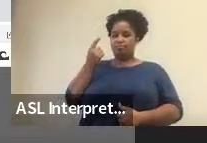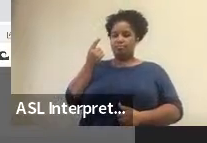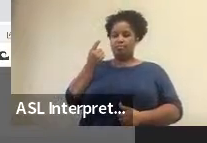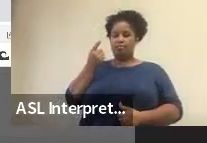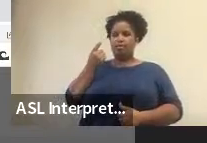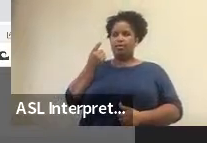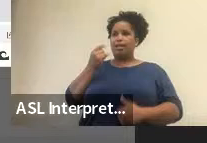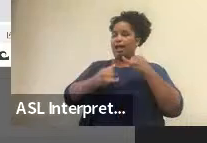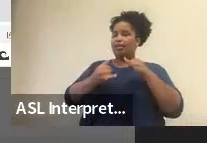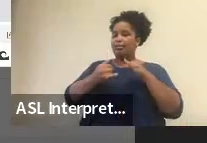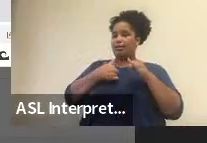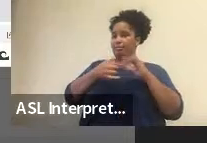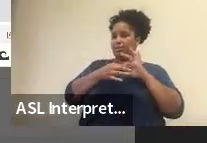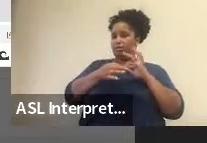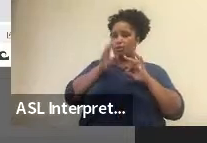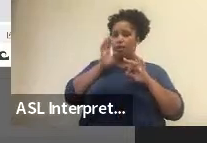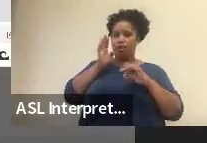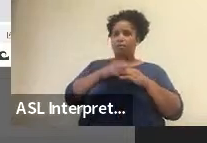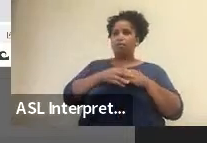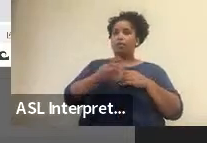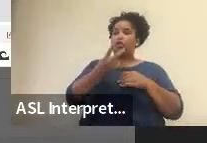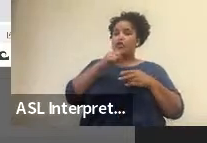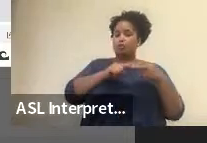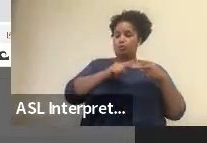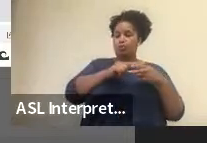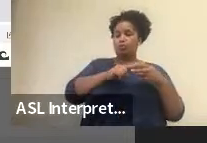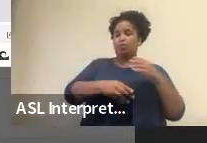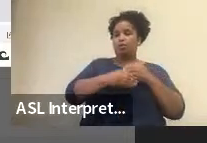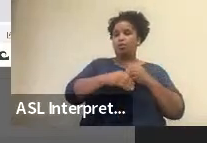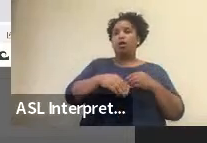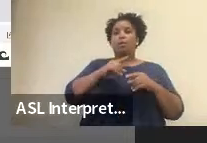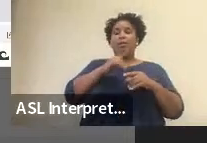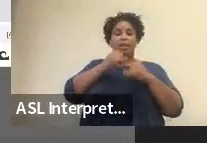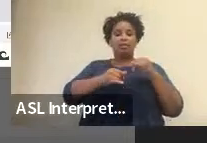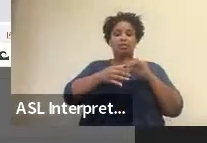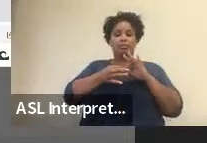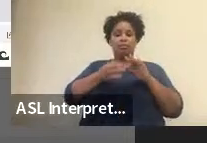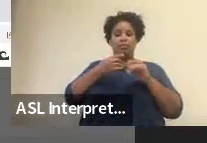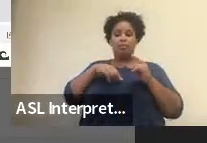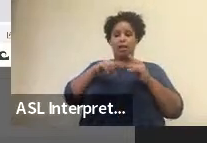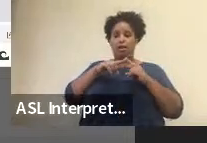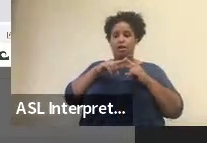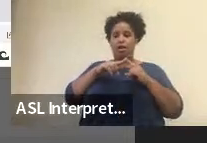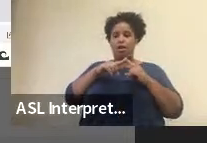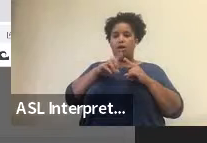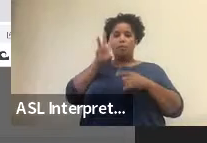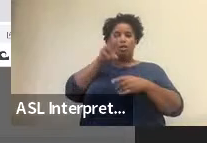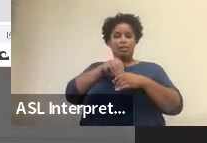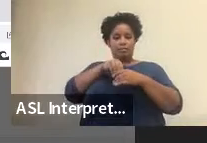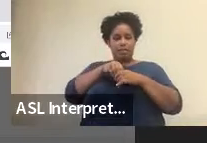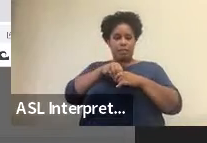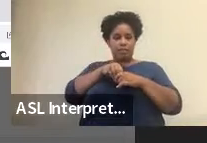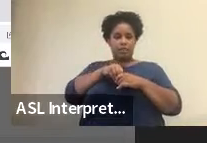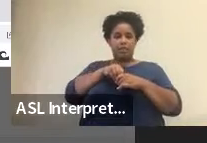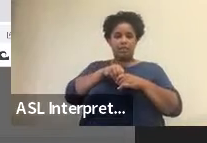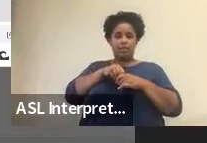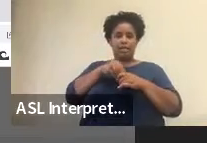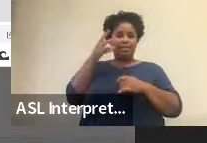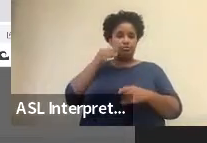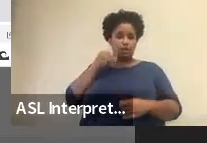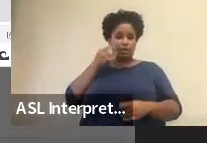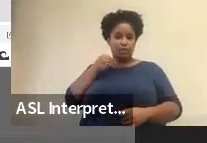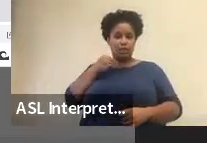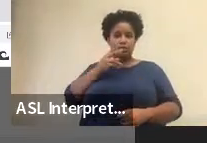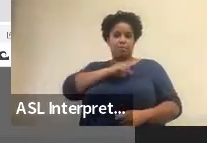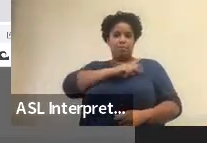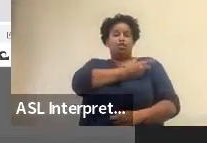thing I'll say is, well, there's 2 things, but the last thing I'll say about like the participant experience or the